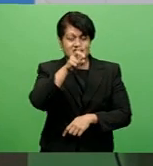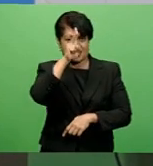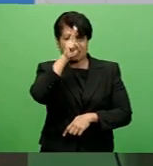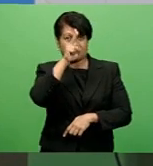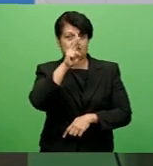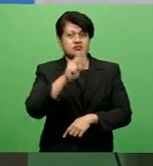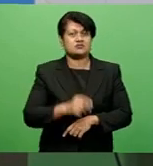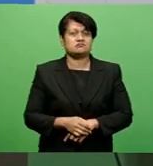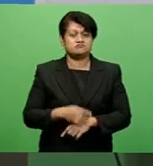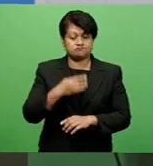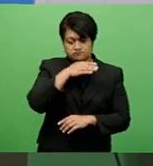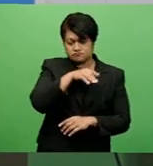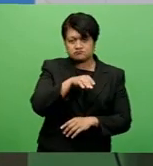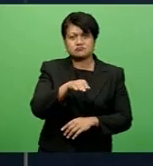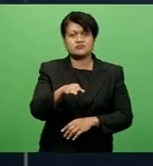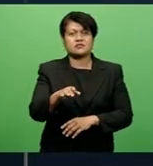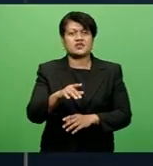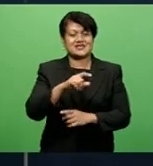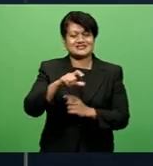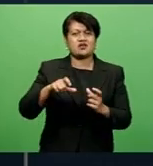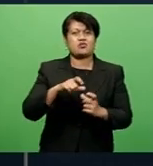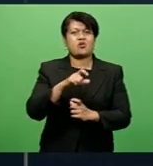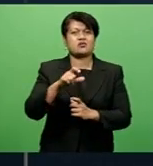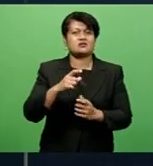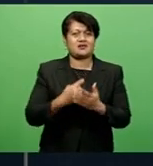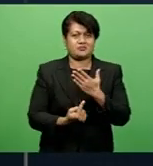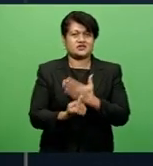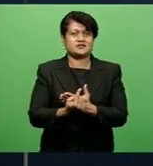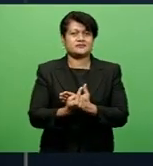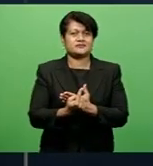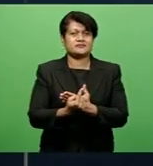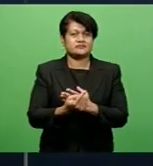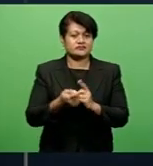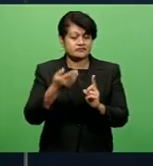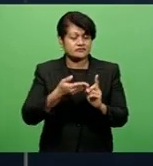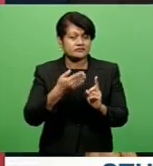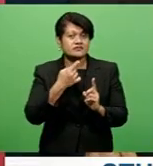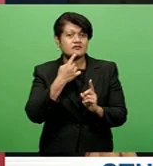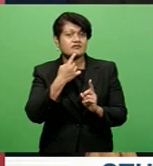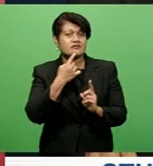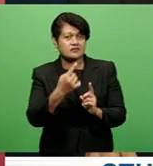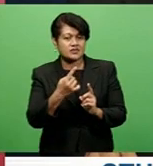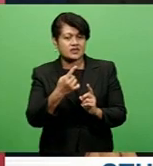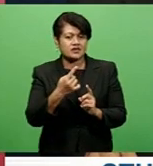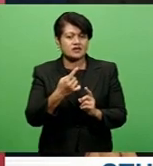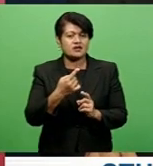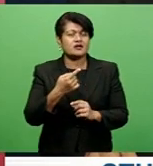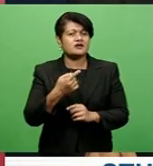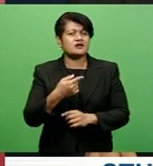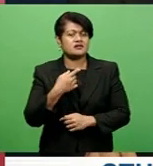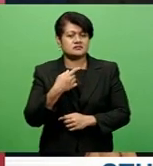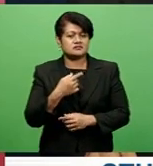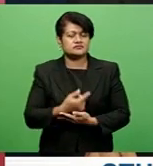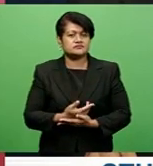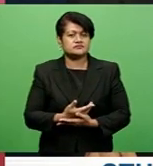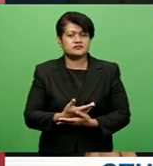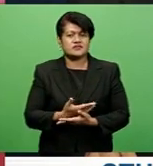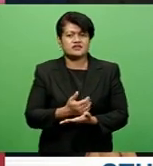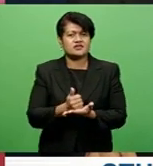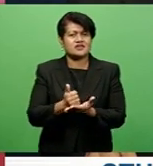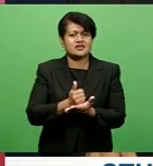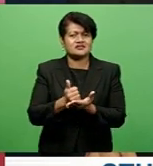way further south. And Felipe Naikaso is standing by live with the Acting Director for